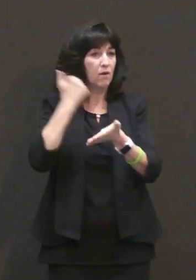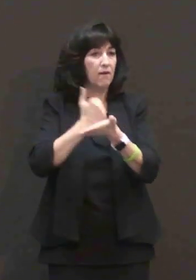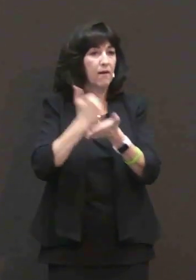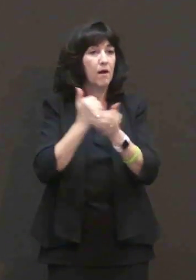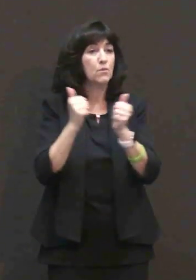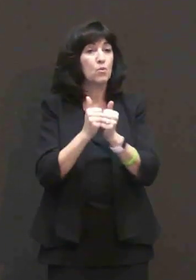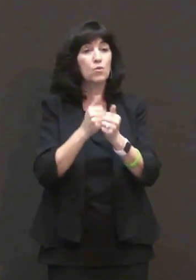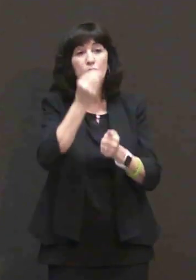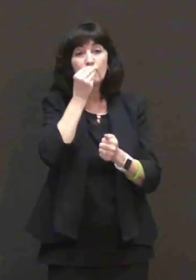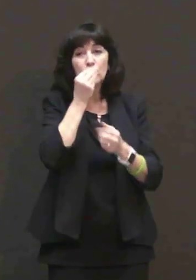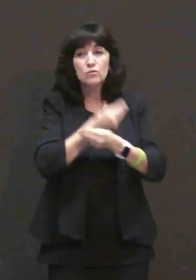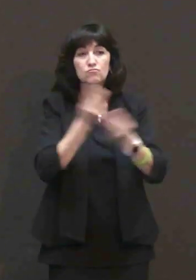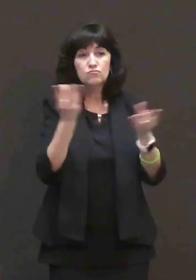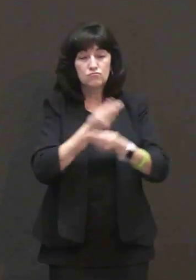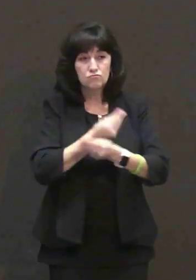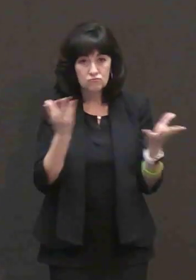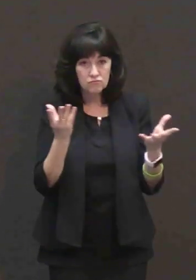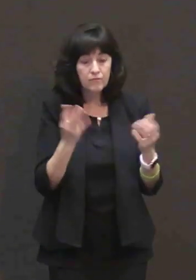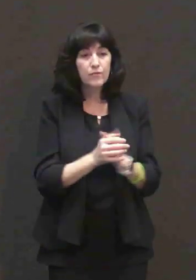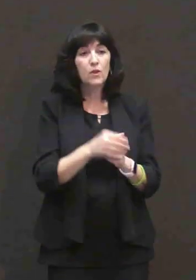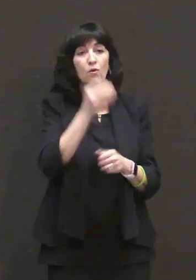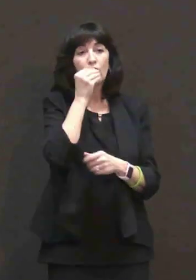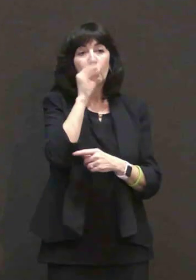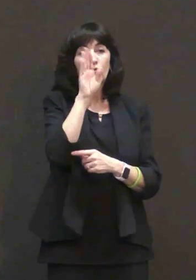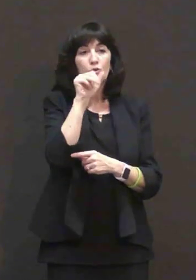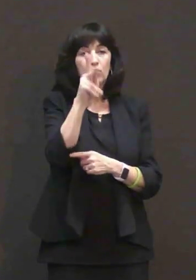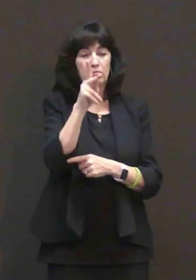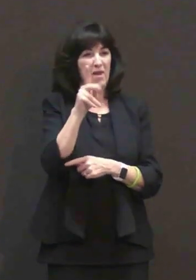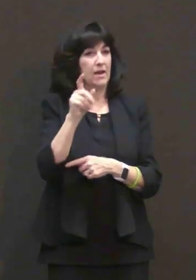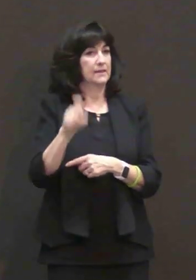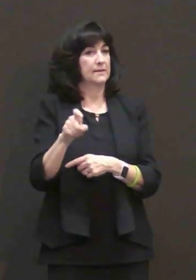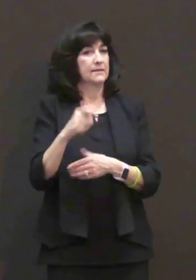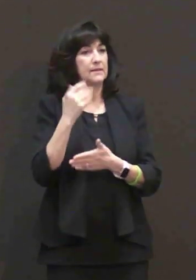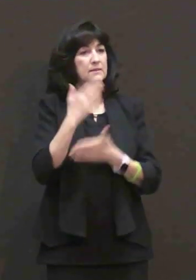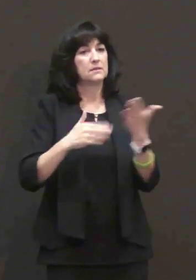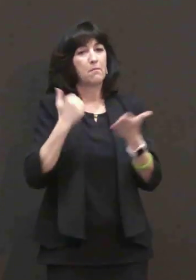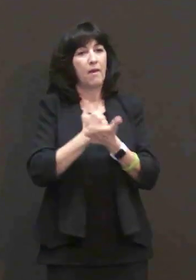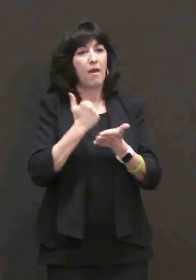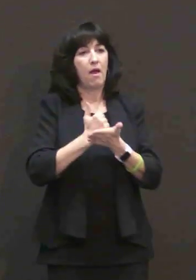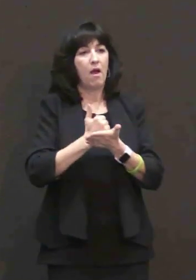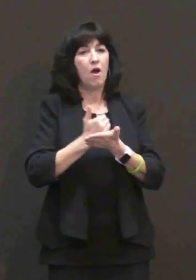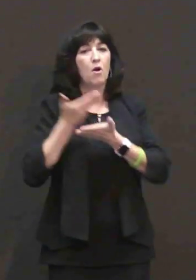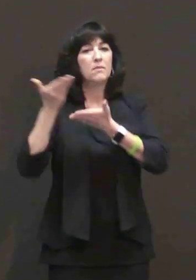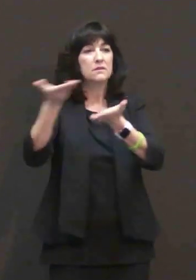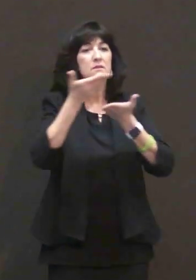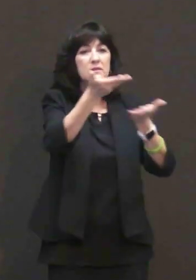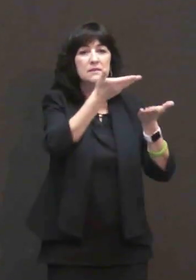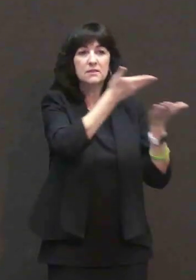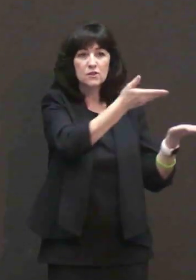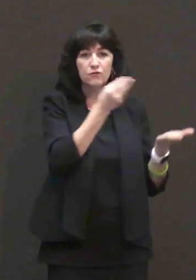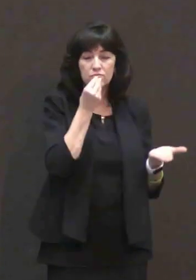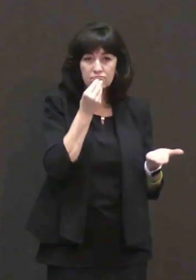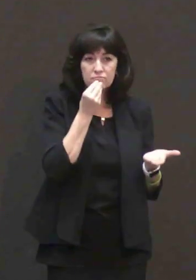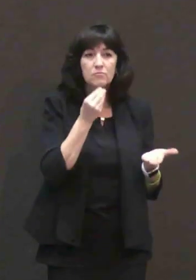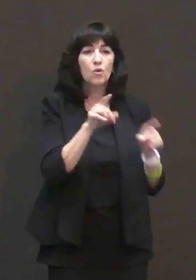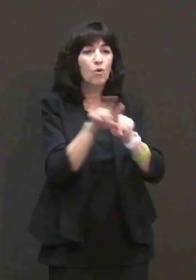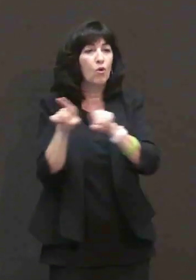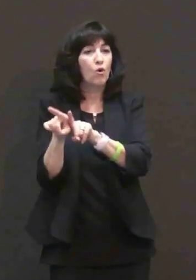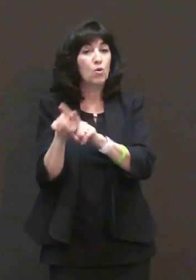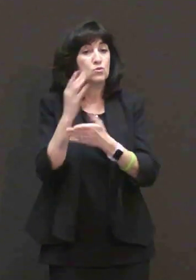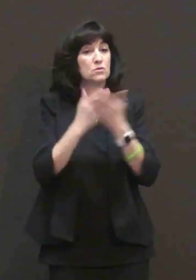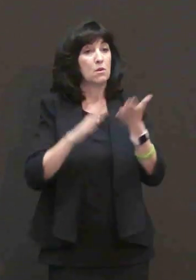missions as well, whether it's the food bank needing some assistance with delivering meals, in addition to some of the school districts that